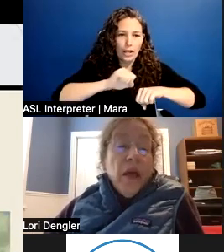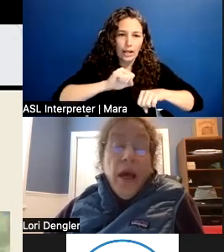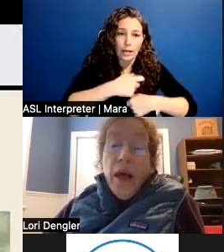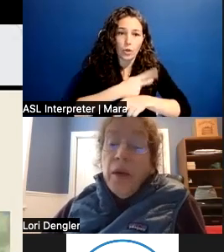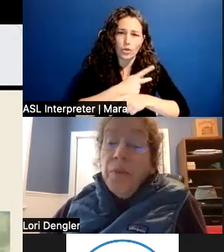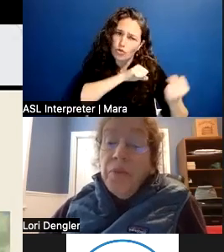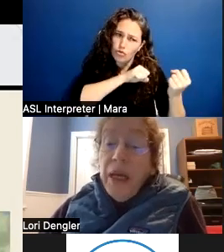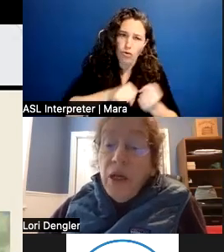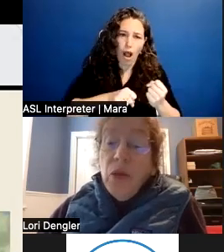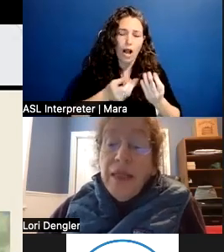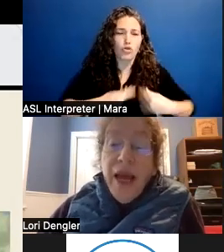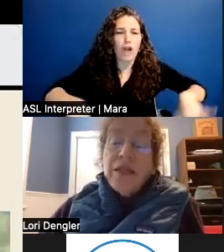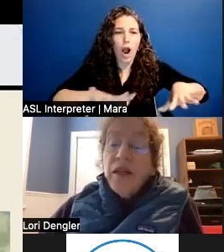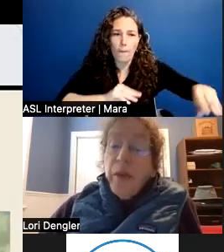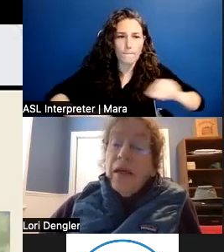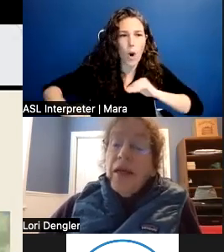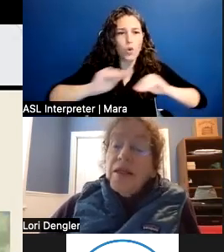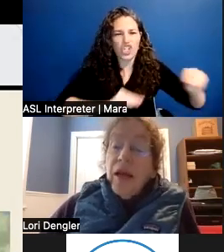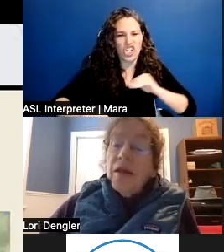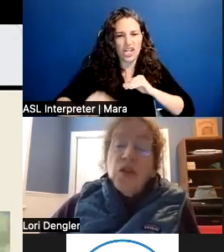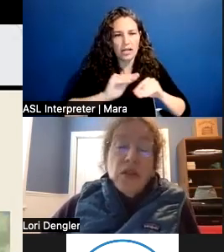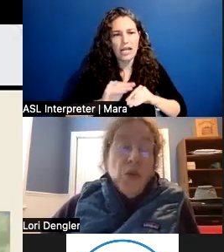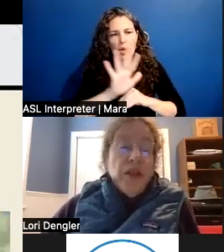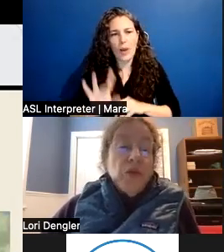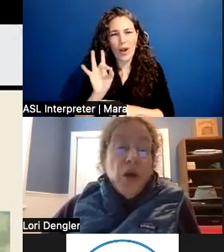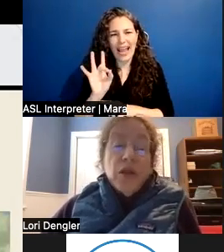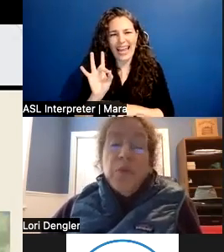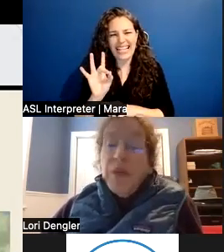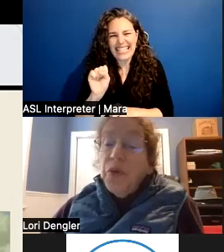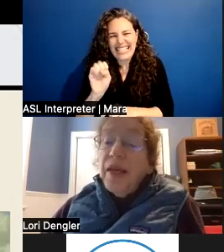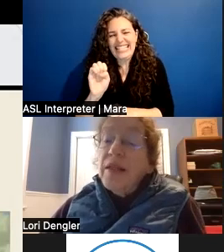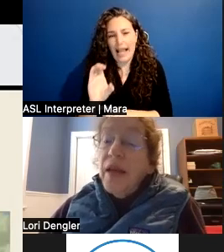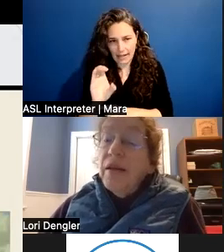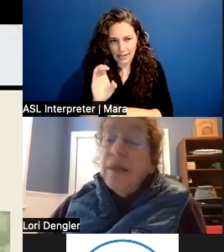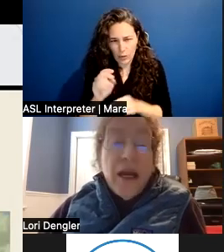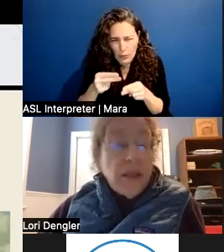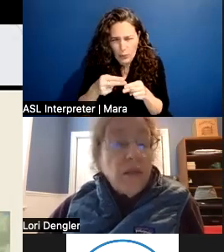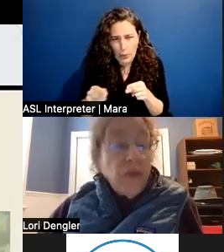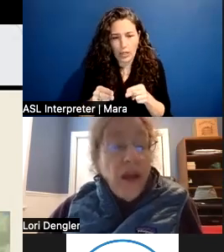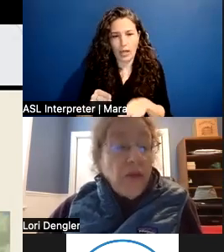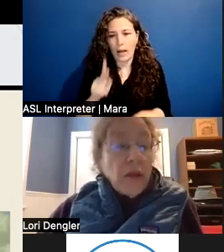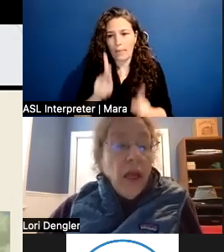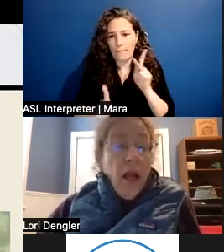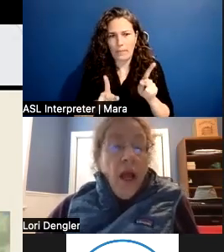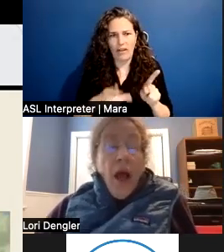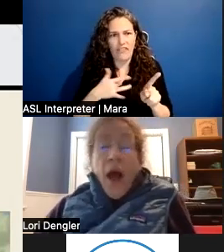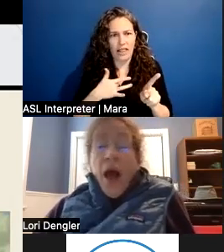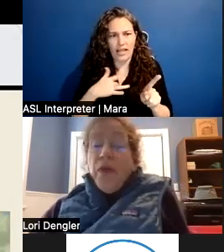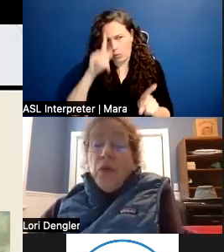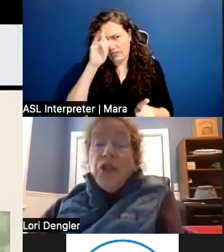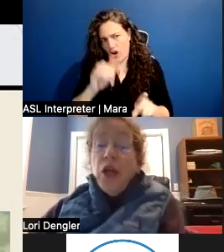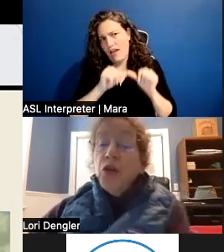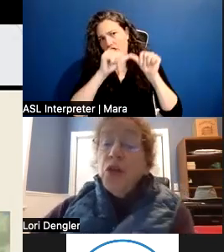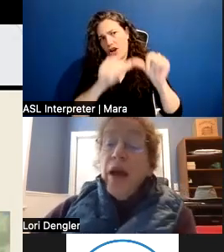moment, but it only lasted about 8 seconds, though when you talk to people, they said it lasted forever.